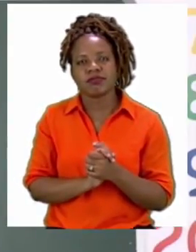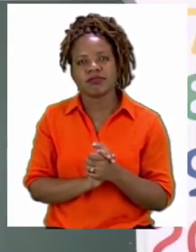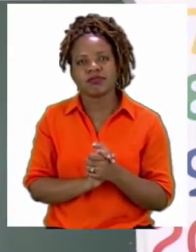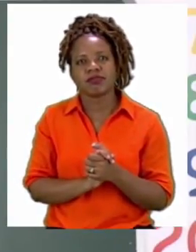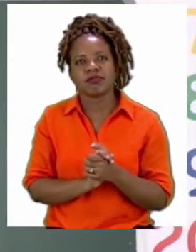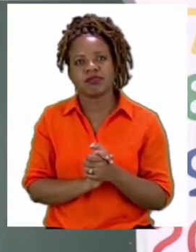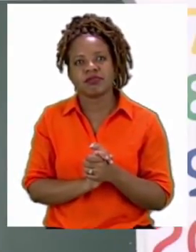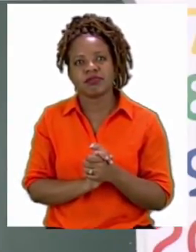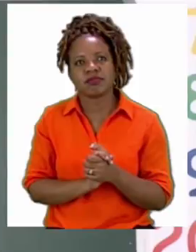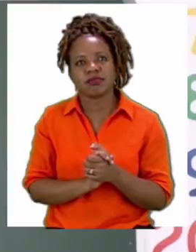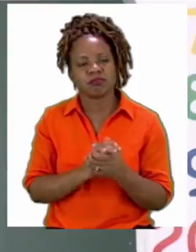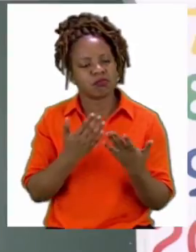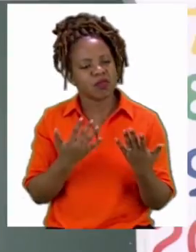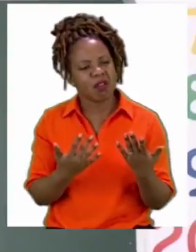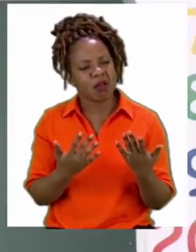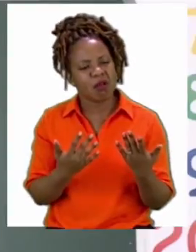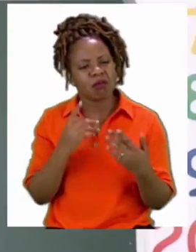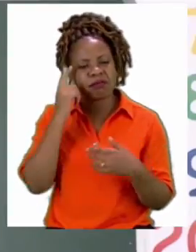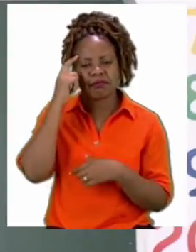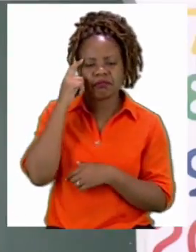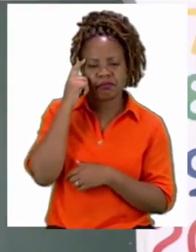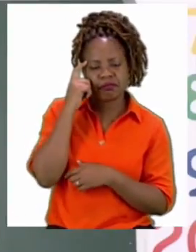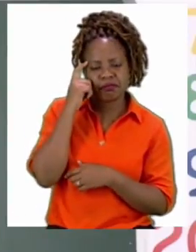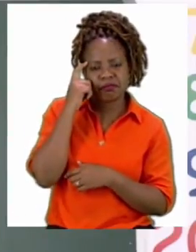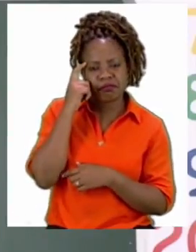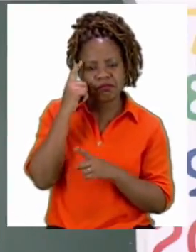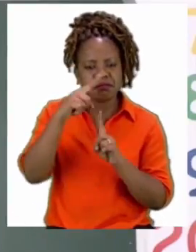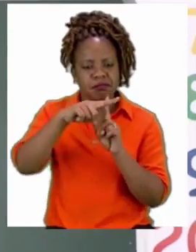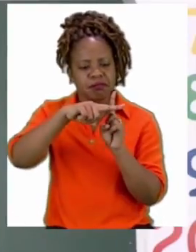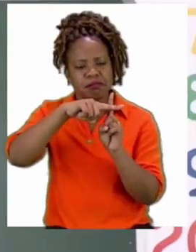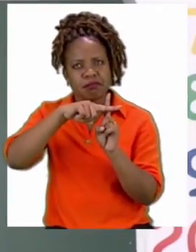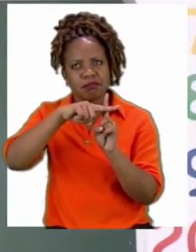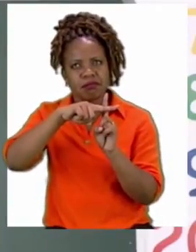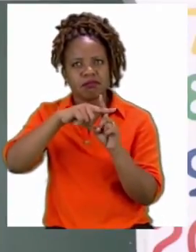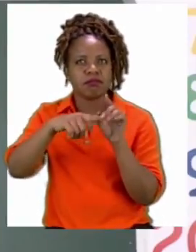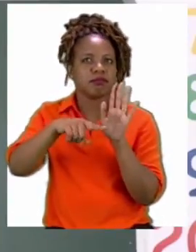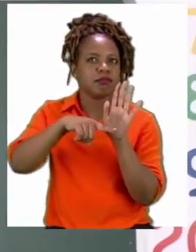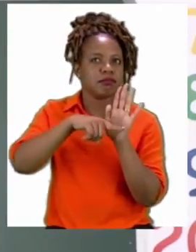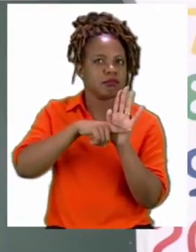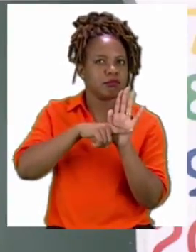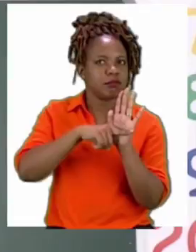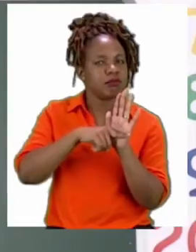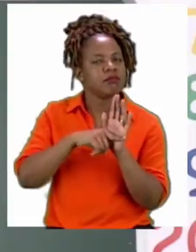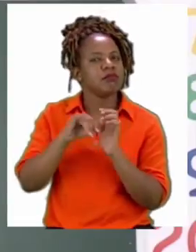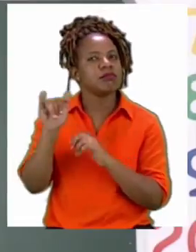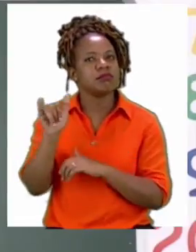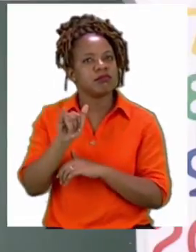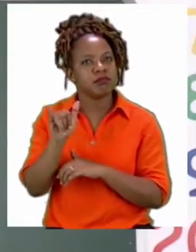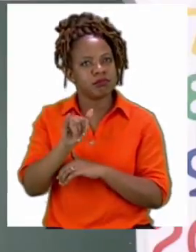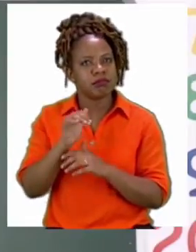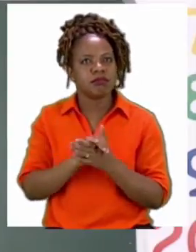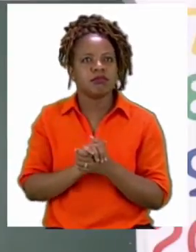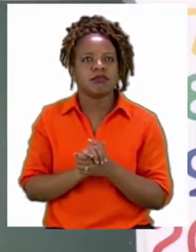ourselves is, are we adding or subtracting? The first part, because this is a